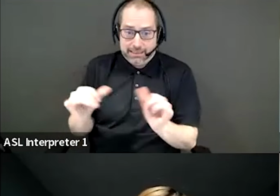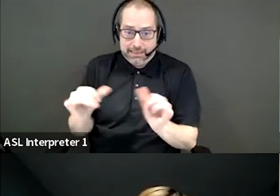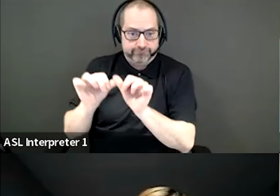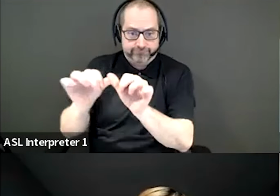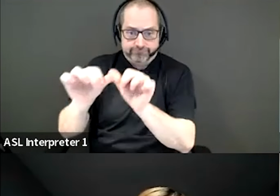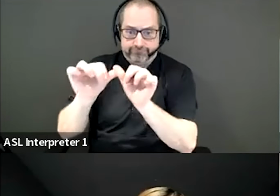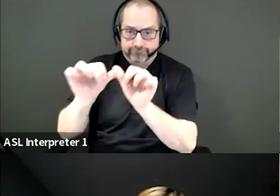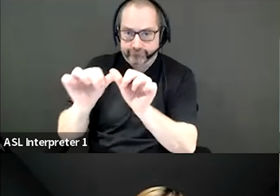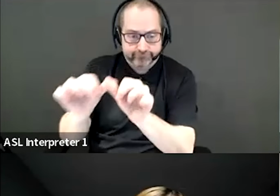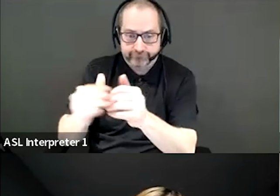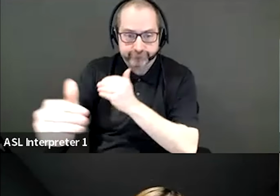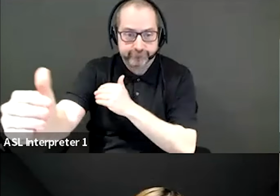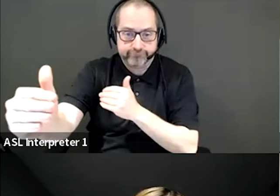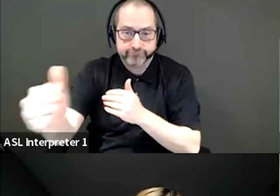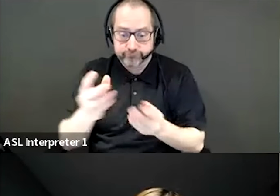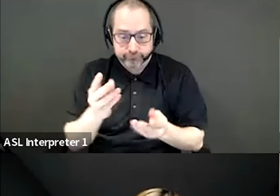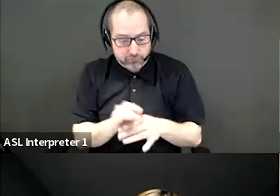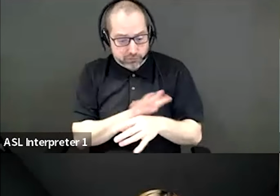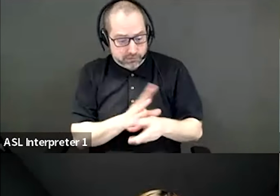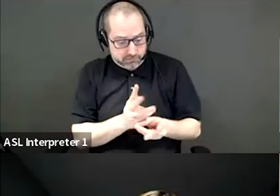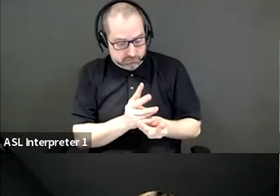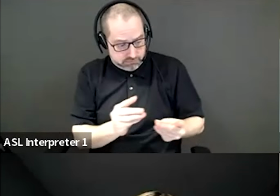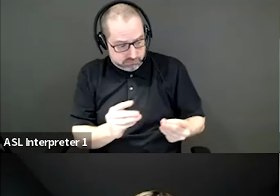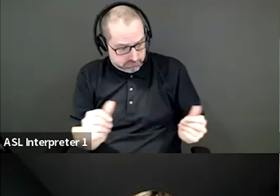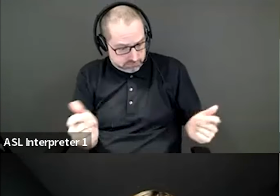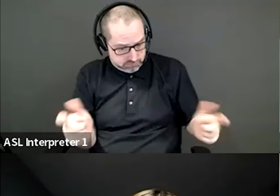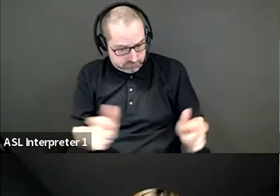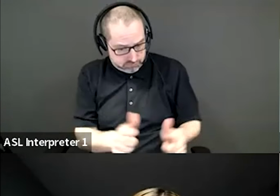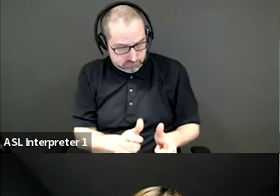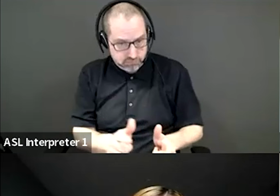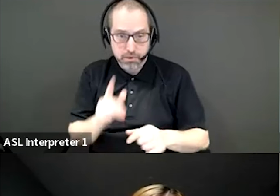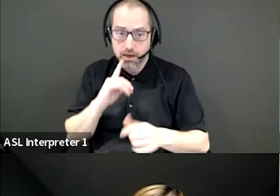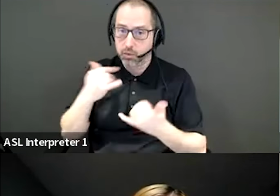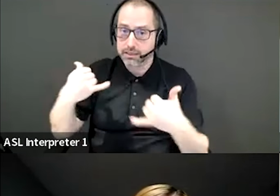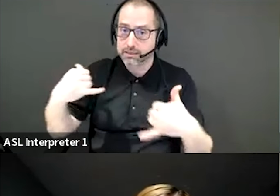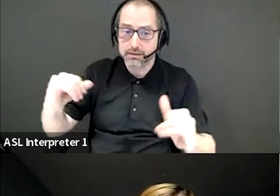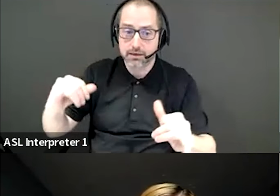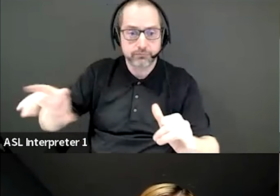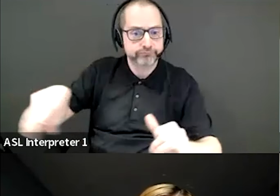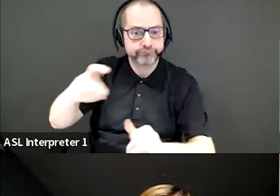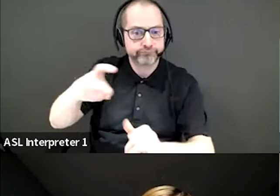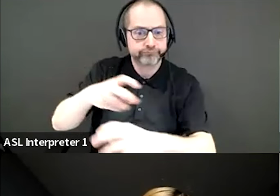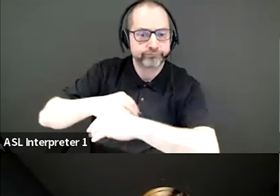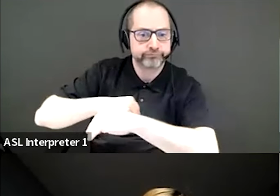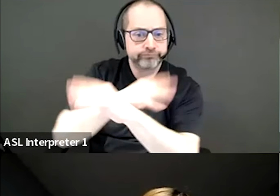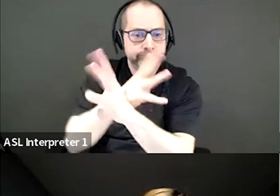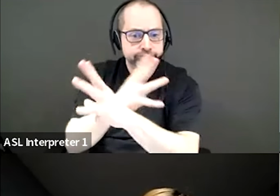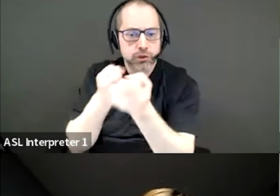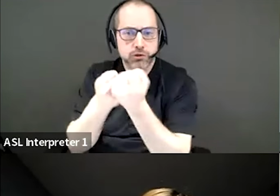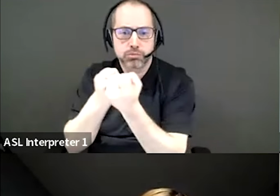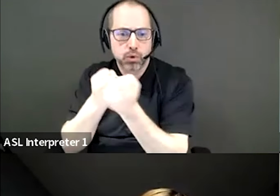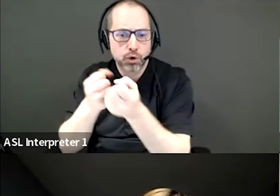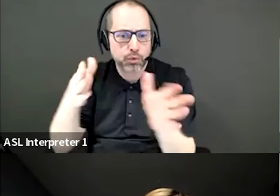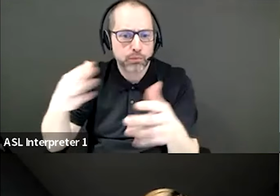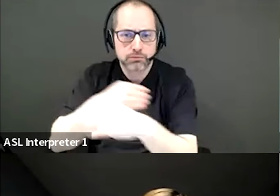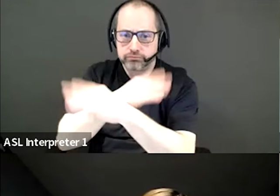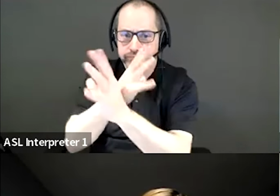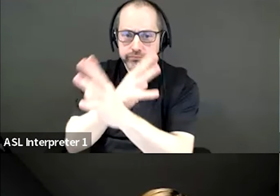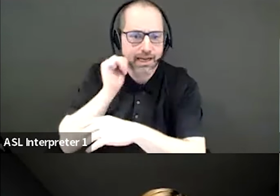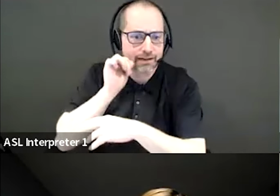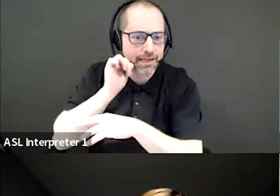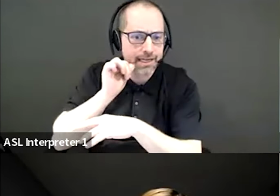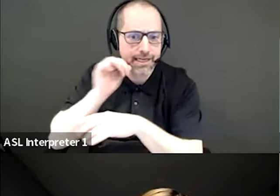know about y'all, but one of the strongest pivot points for us was moving to virtual support rooms within our daily activities. We're keeping